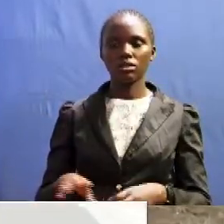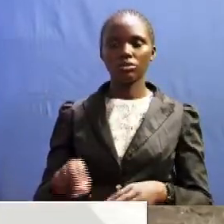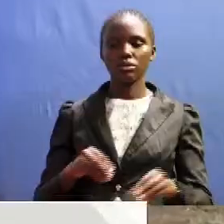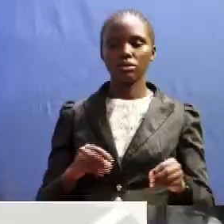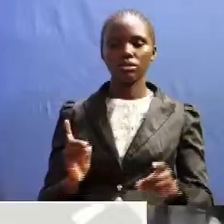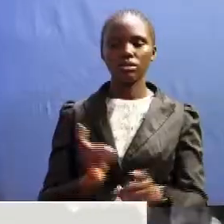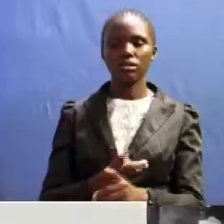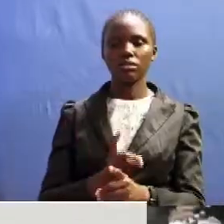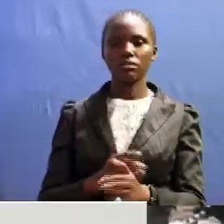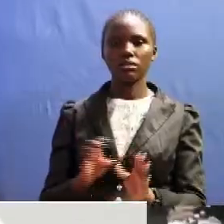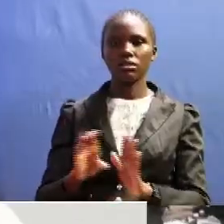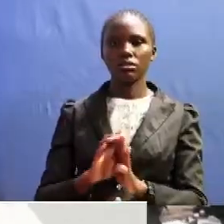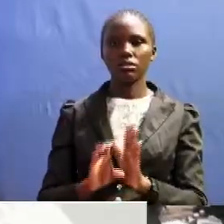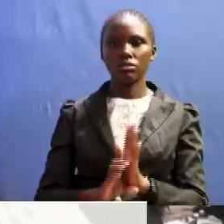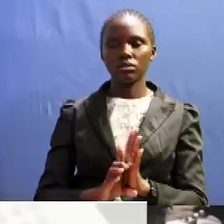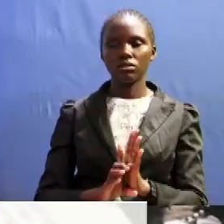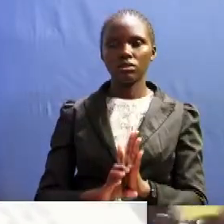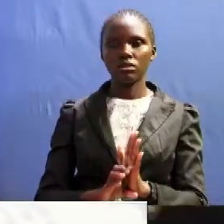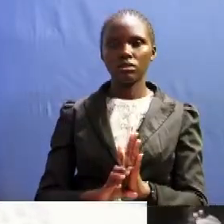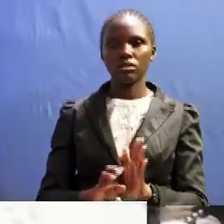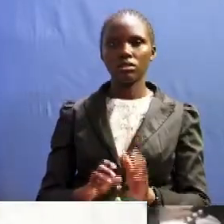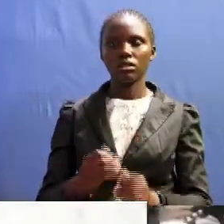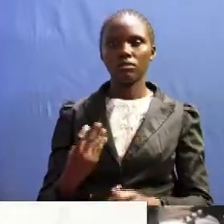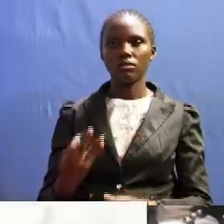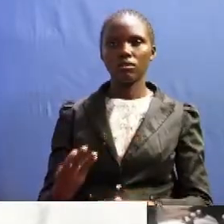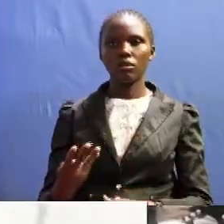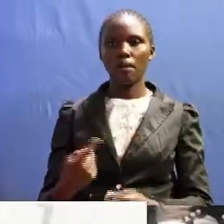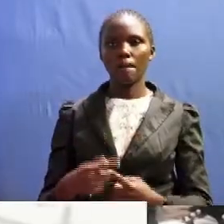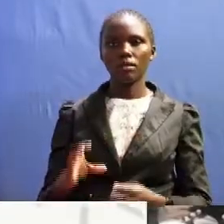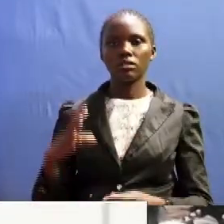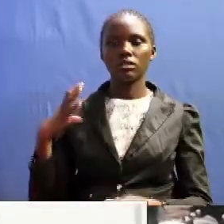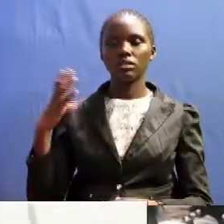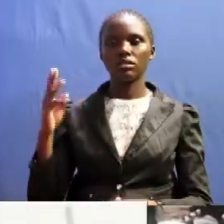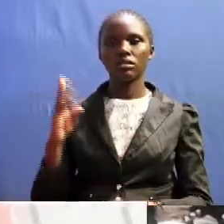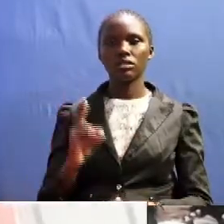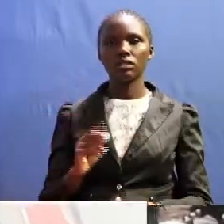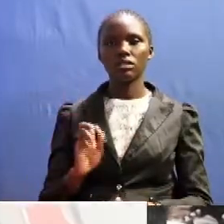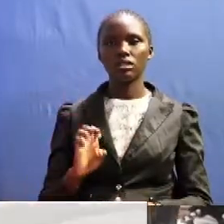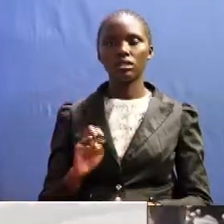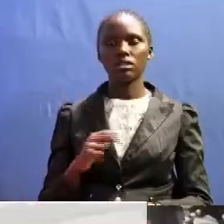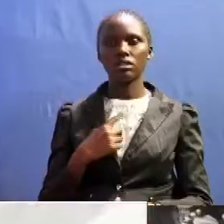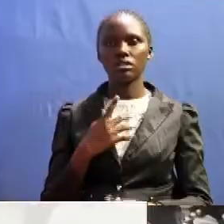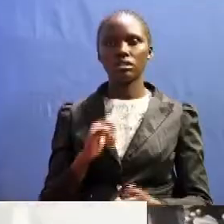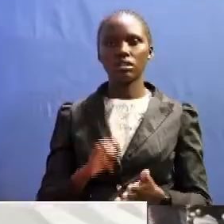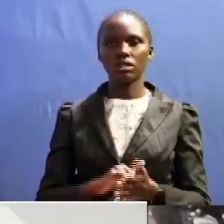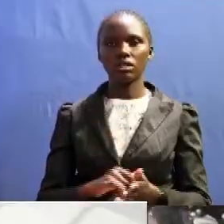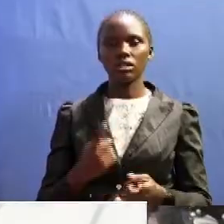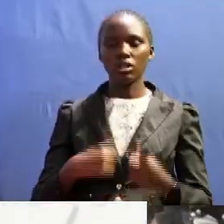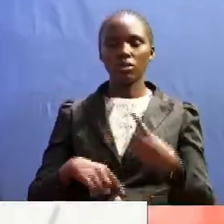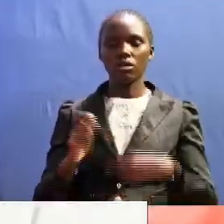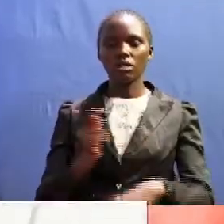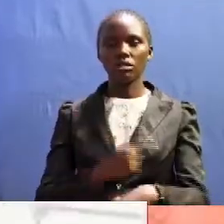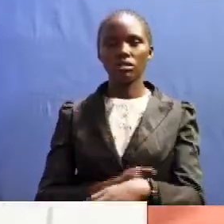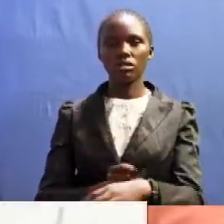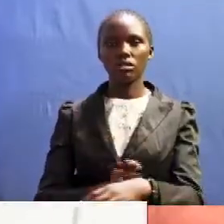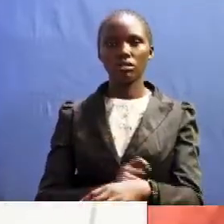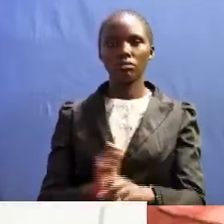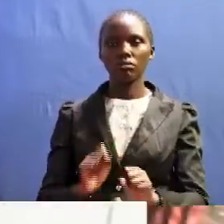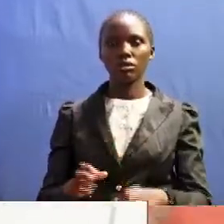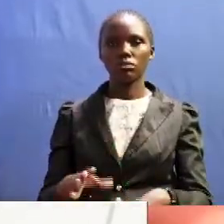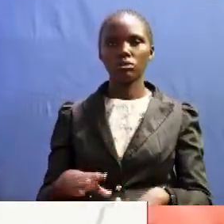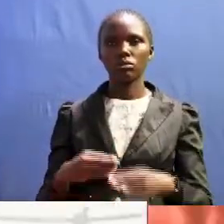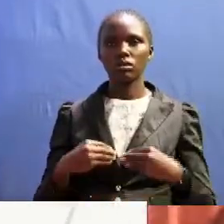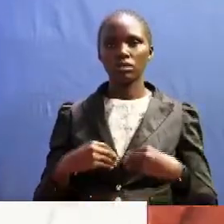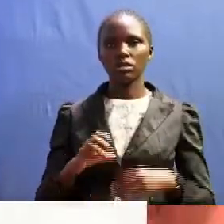county's 4 constituencies. County FKF Chairman Dennis Murimi announced that the winning team will advance to